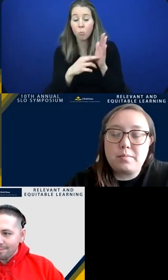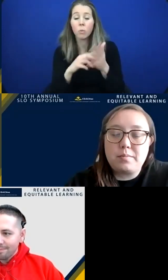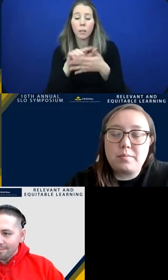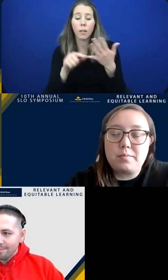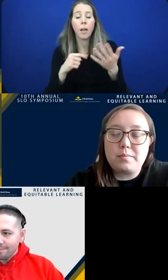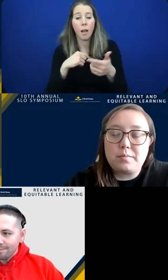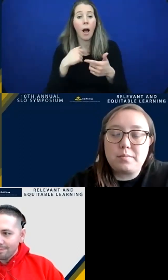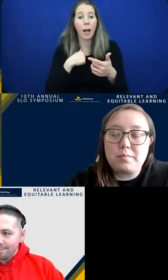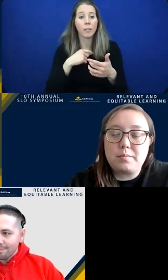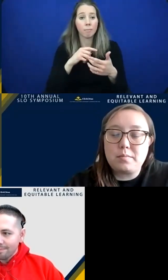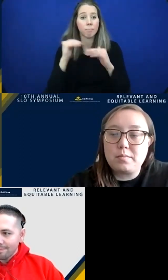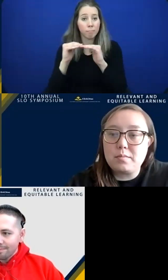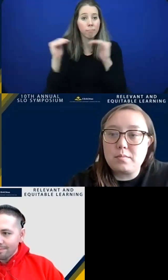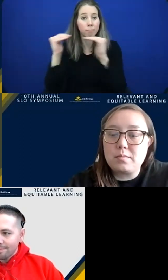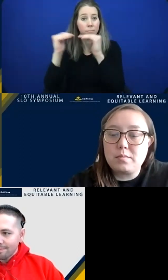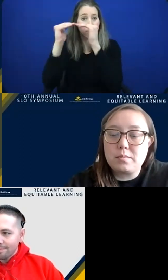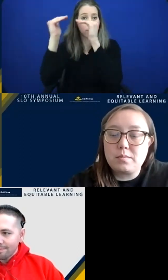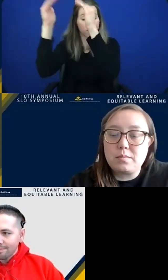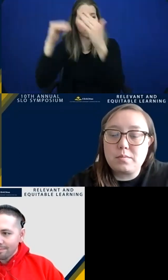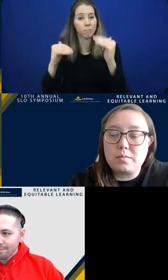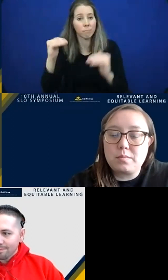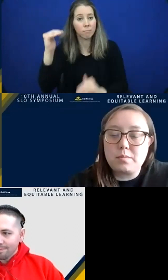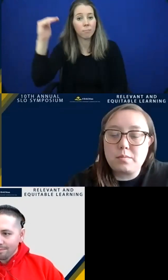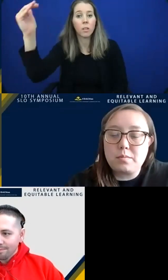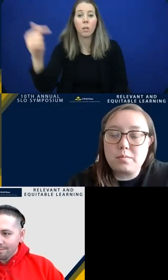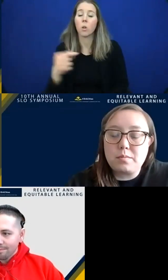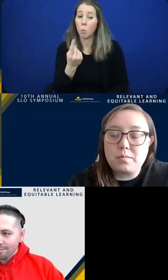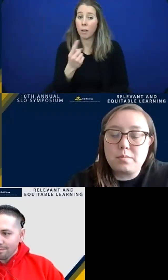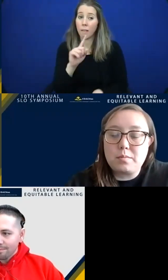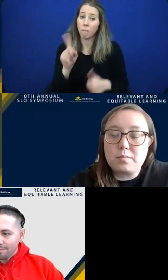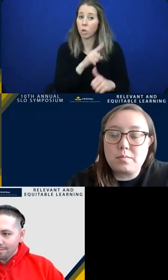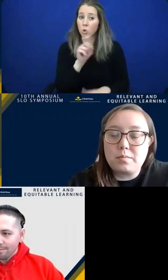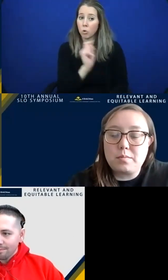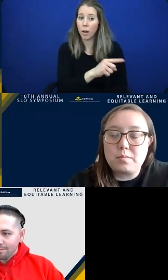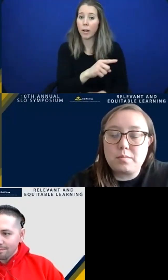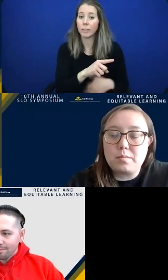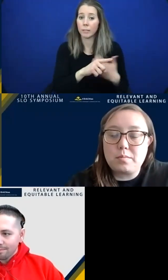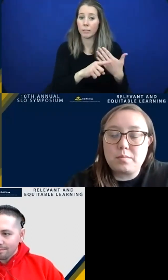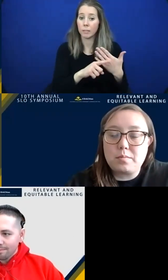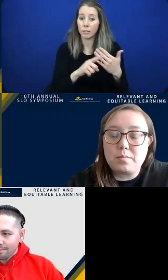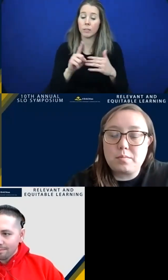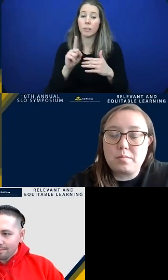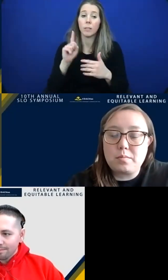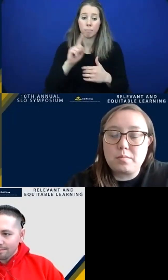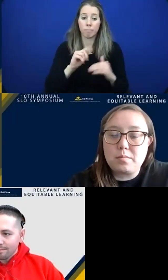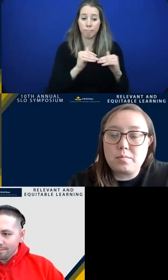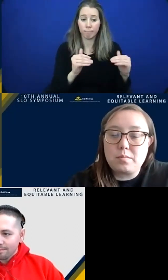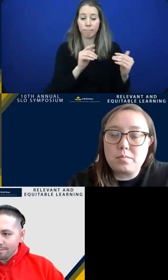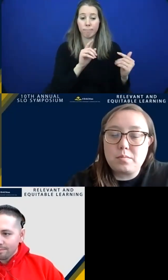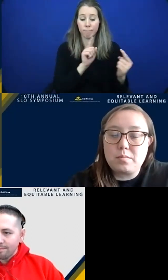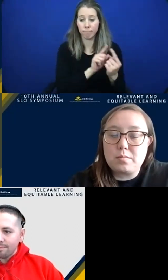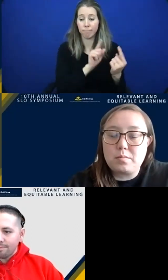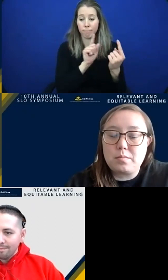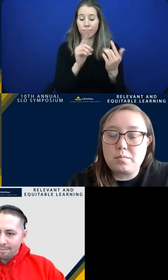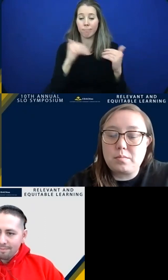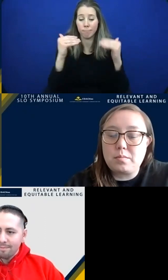the chain, and I'm working, back to, one of the first questions we answered, back to the higher order institutional